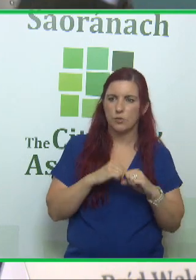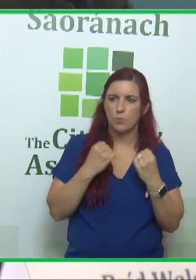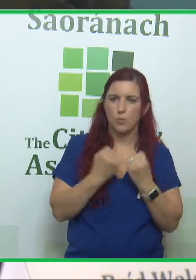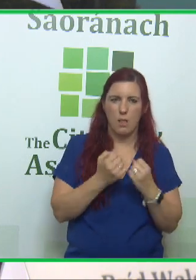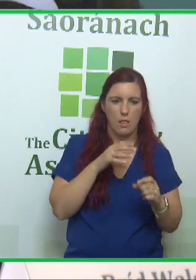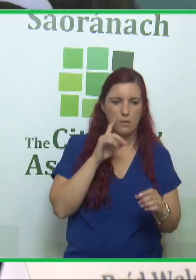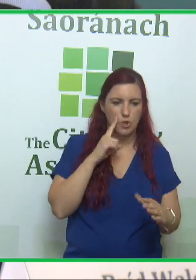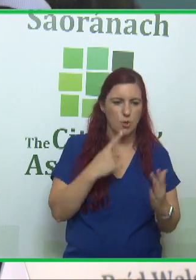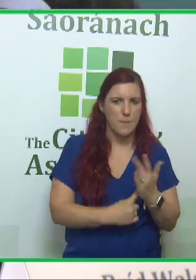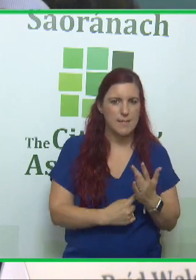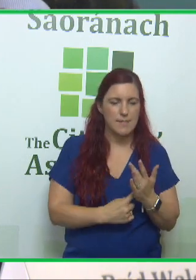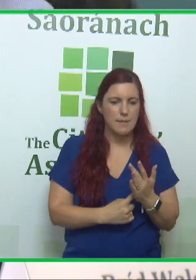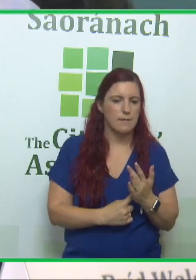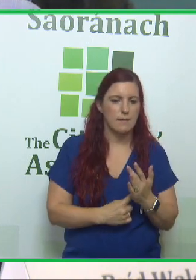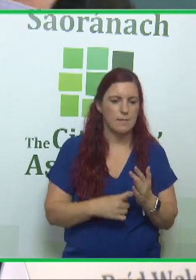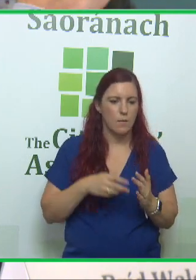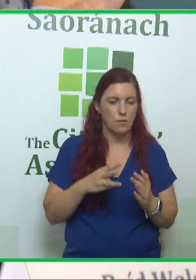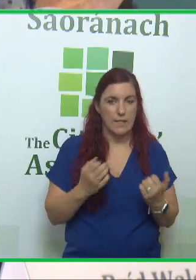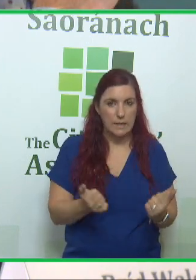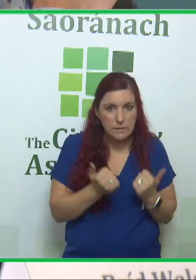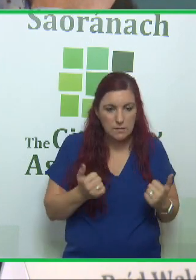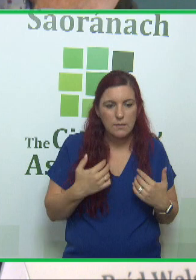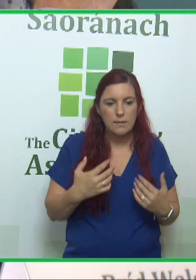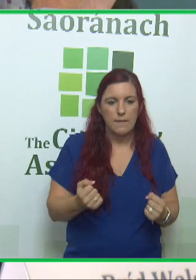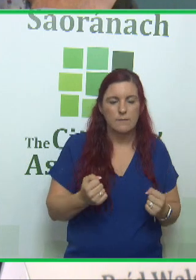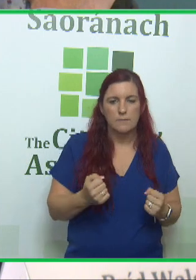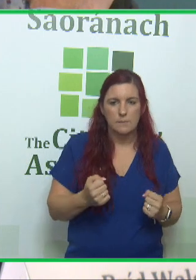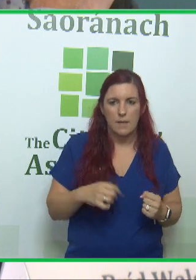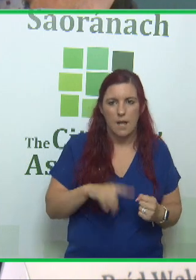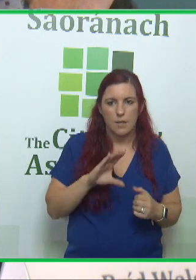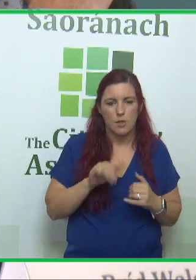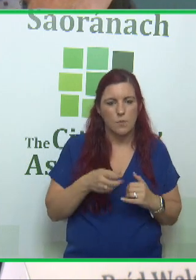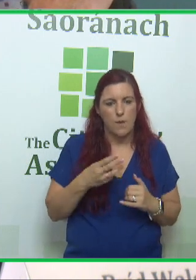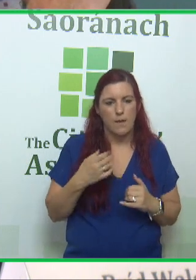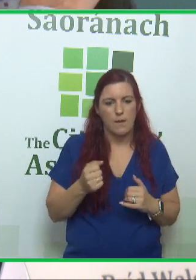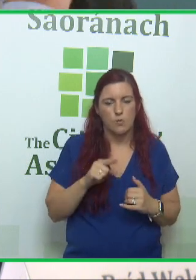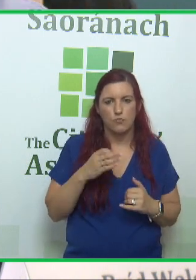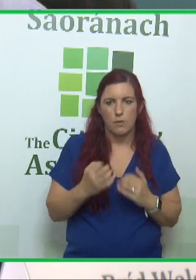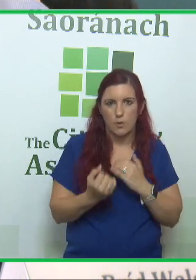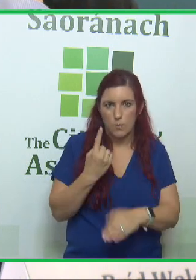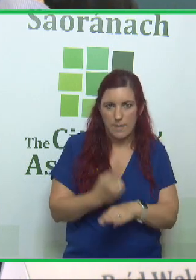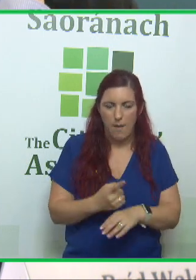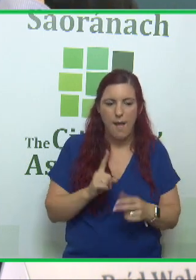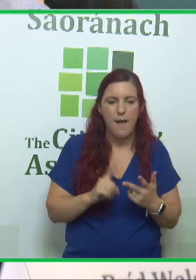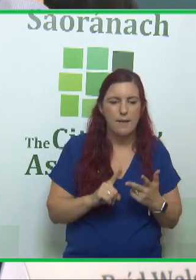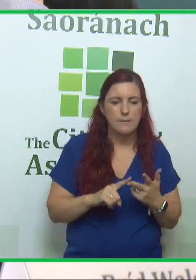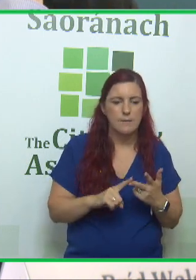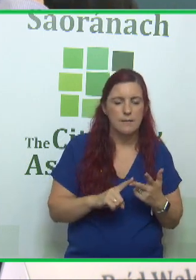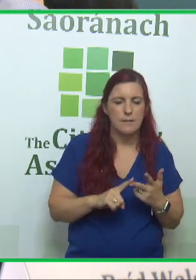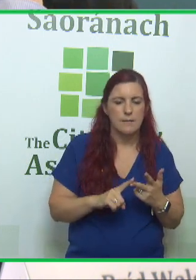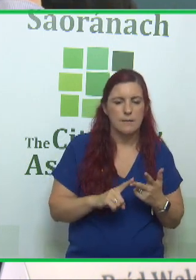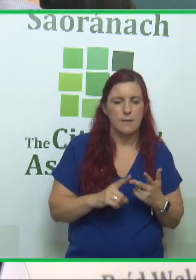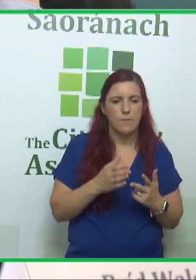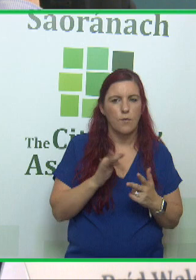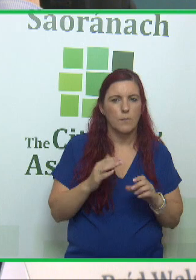that would indicate that there would be likely to be drug issues there. And then